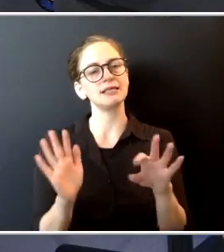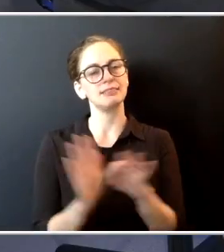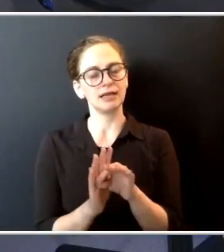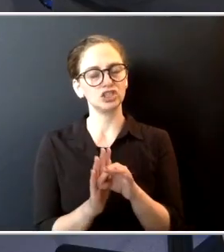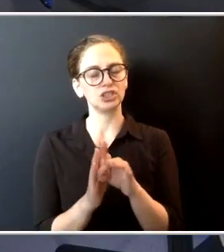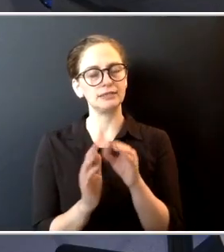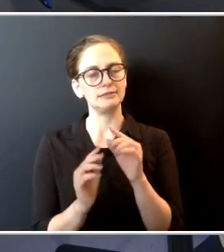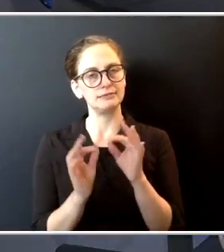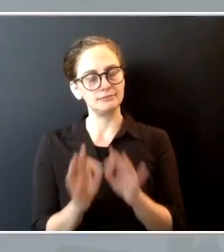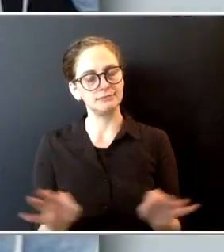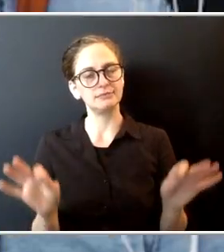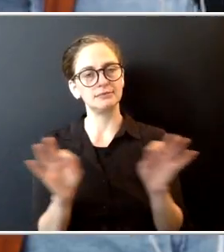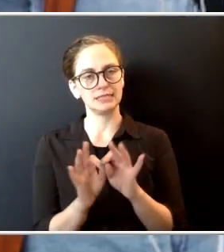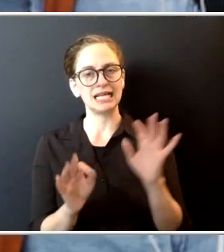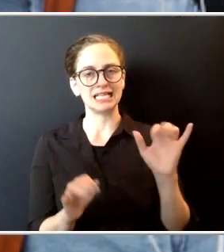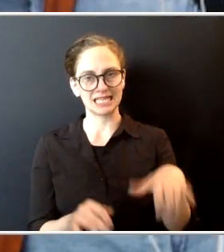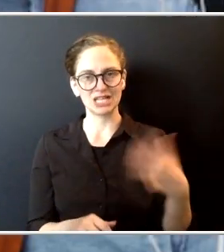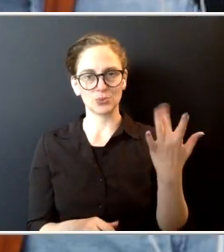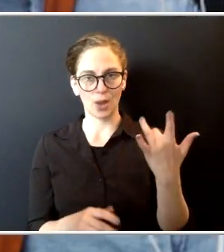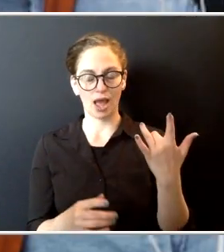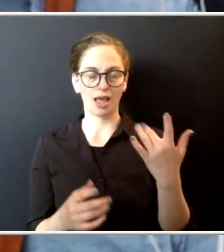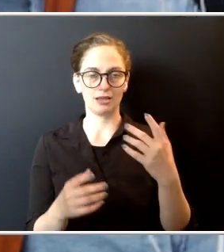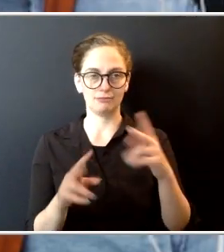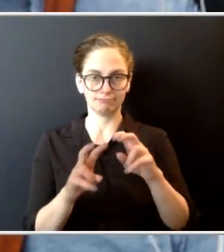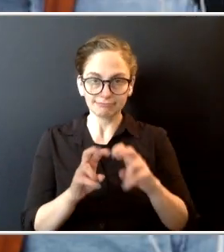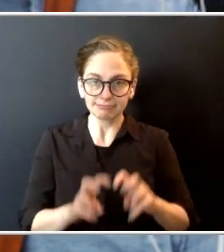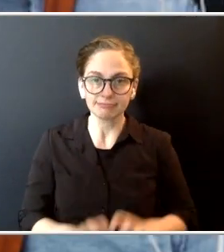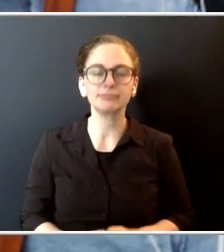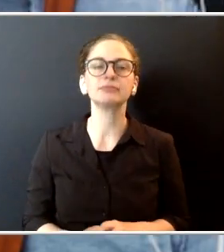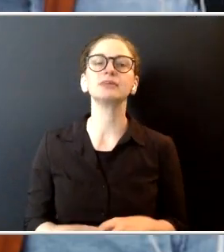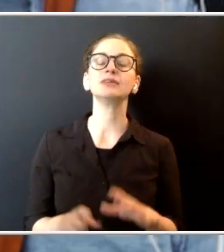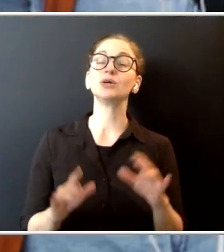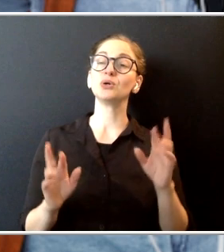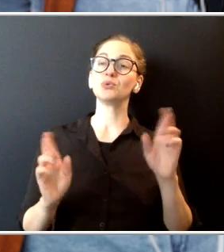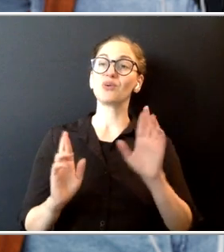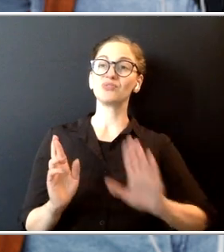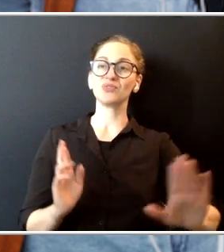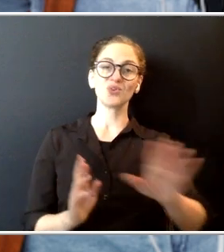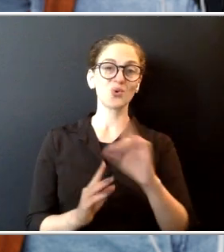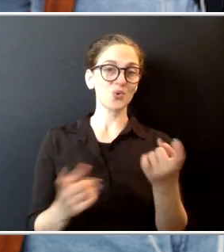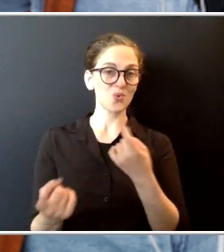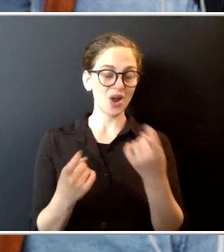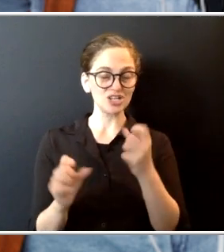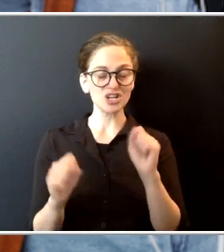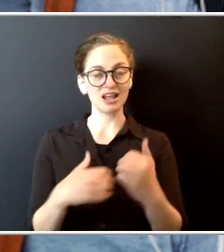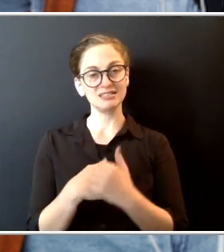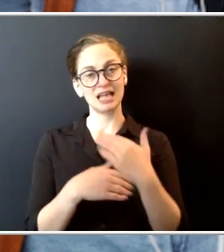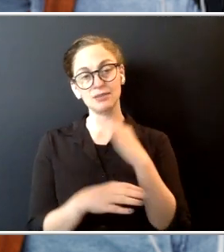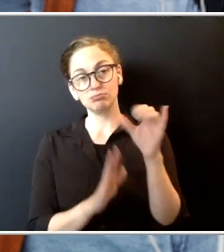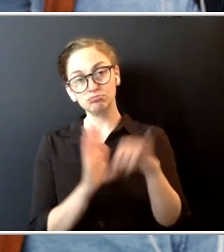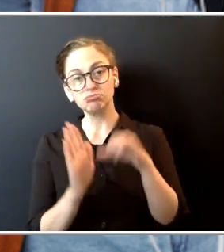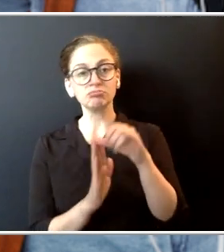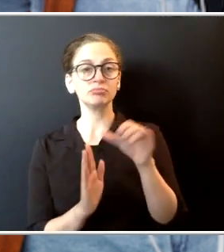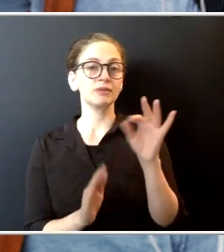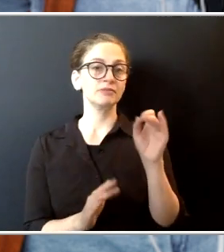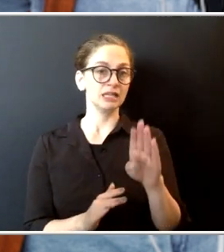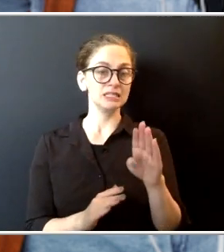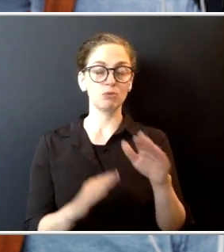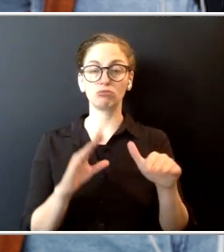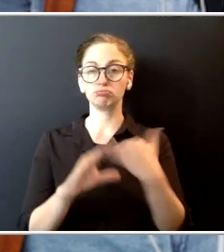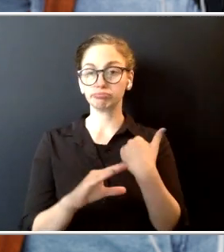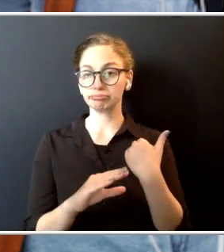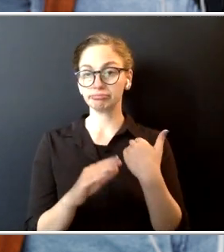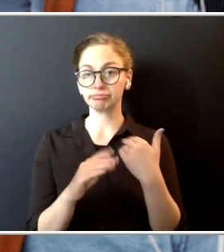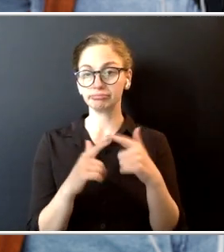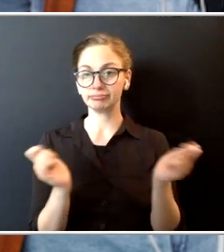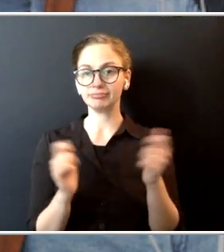going to be here to answer your questions. Send them in using the links on your screen, YouTube, Facebook, or email the Medical News Network. We're going to check in now with Doc Cath, who a few minutes ago